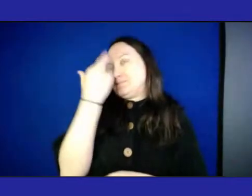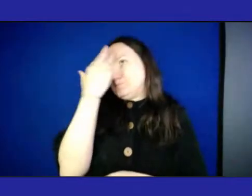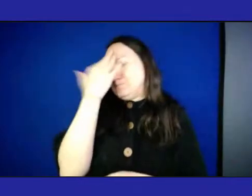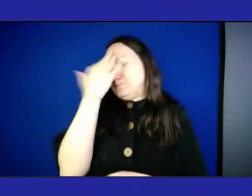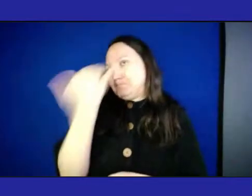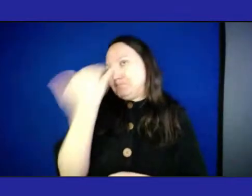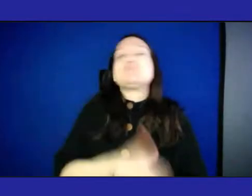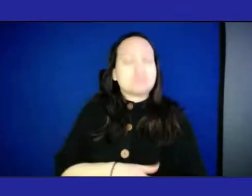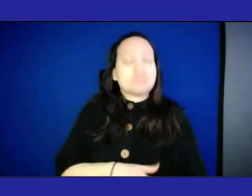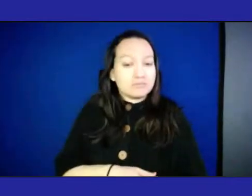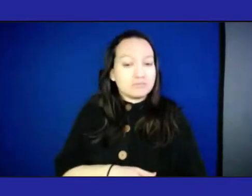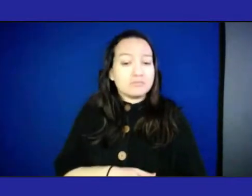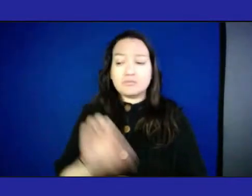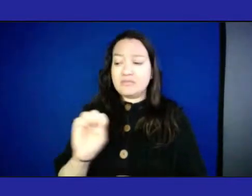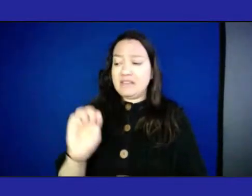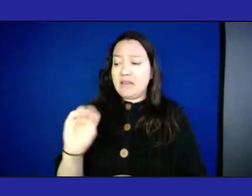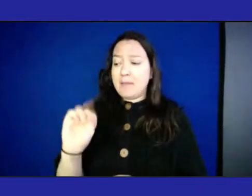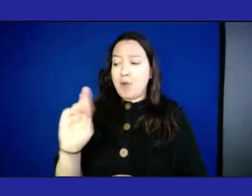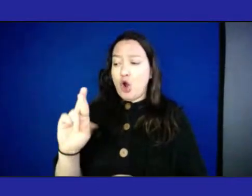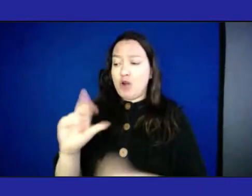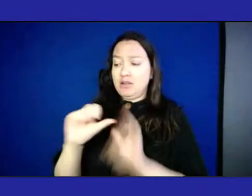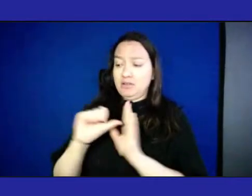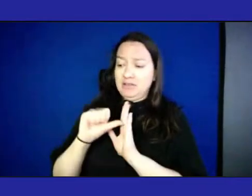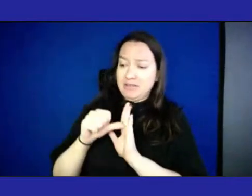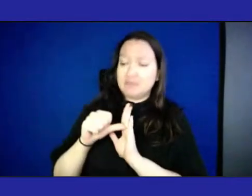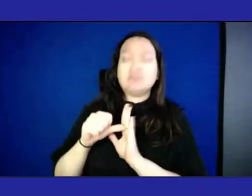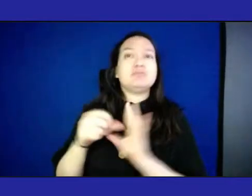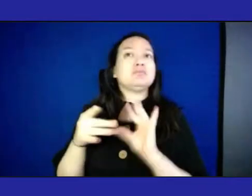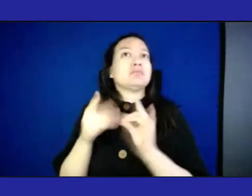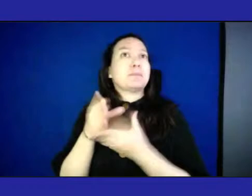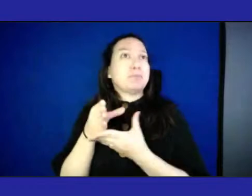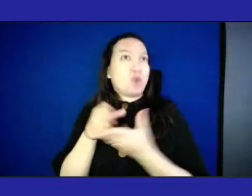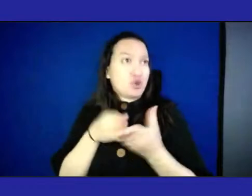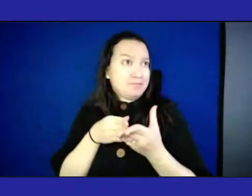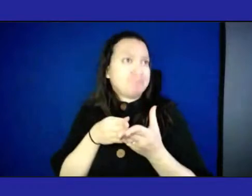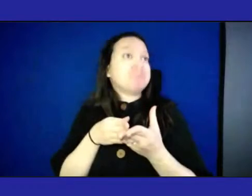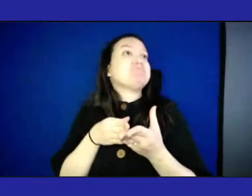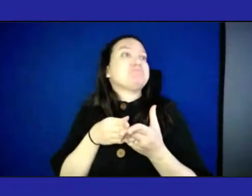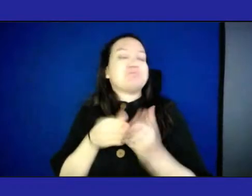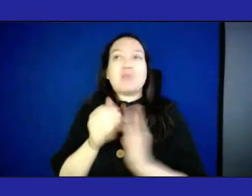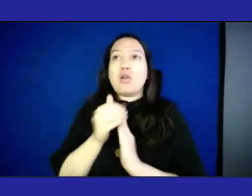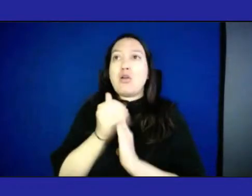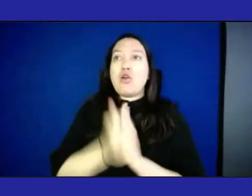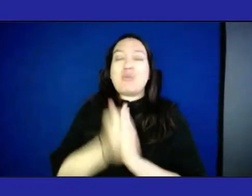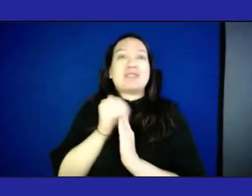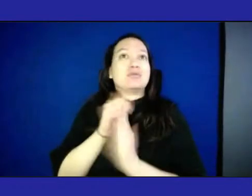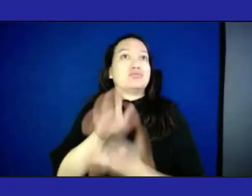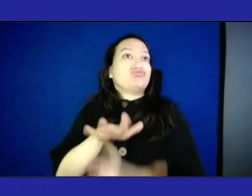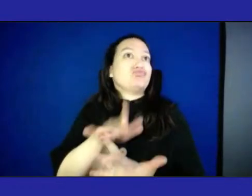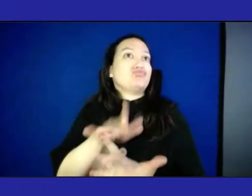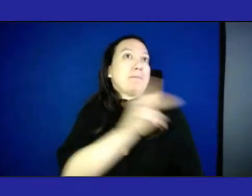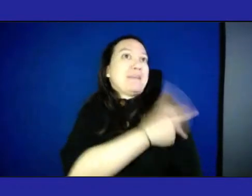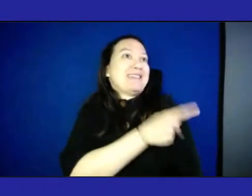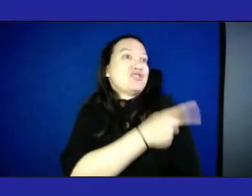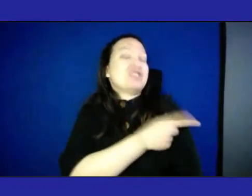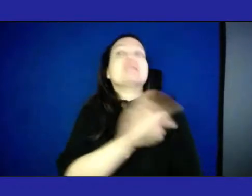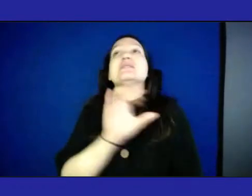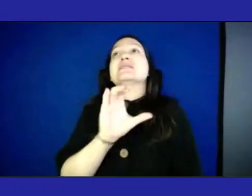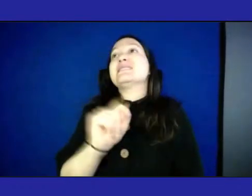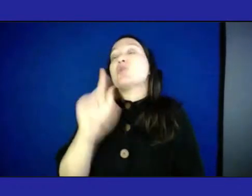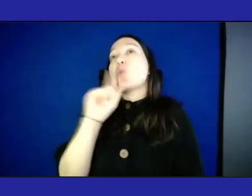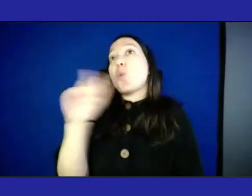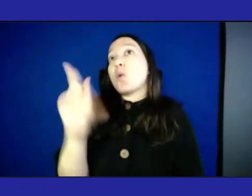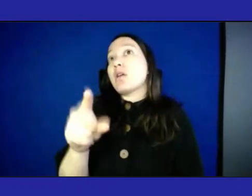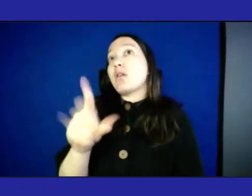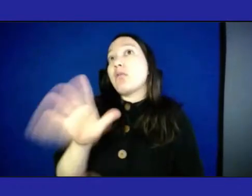And the EMR enhancement that was referenced, part of that is the automated reach out to those patients that have a CT order, reaching back out to them